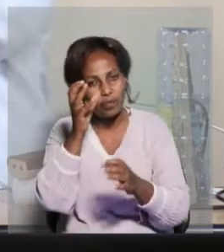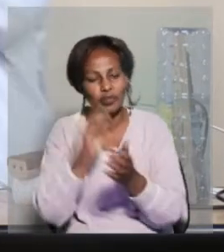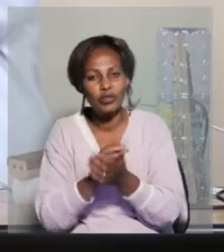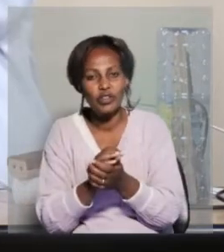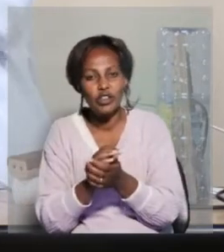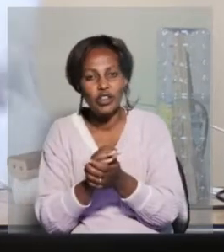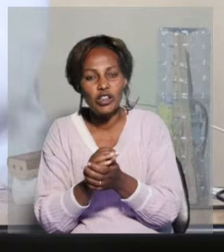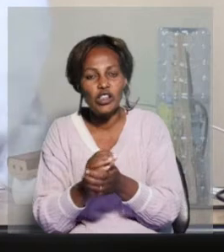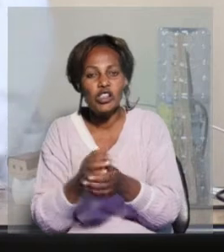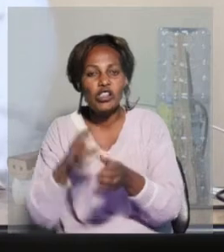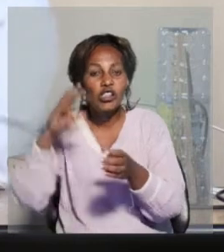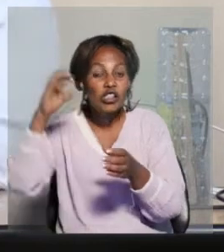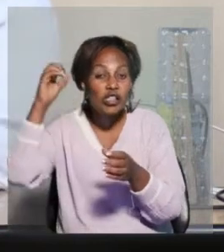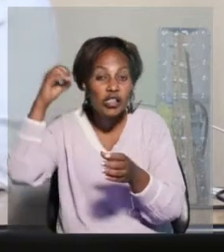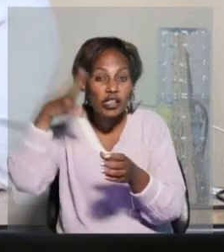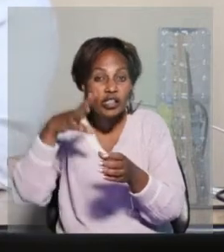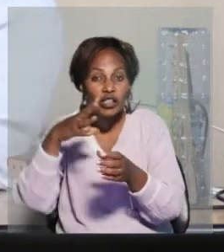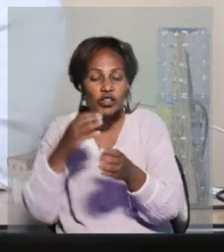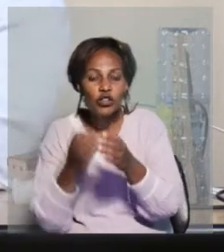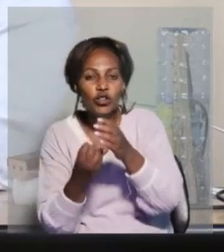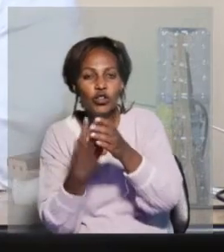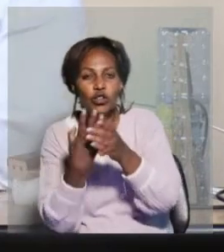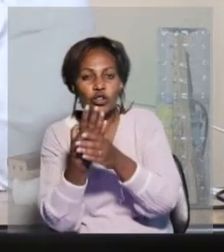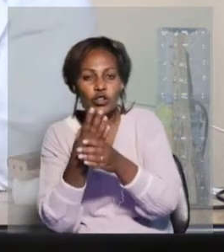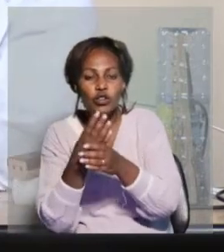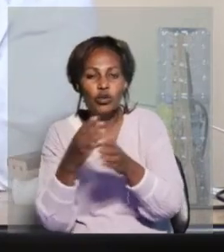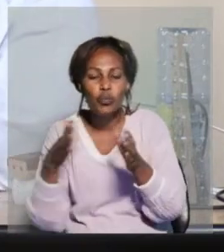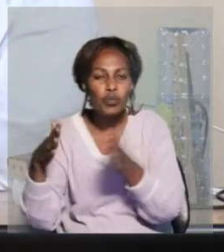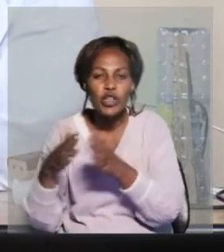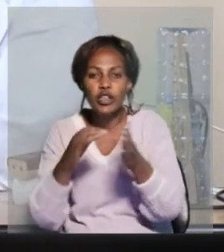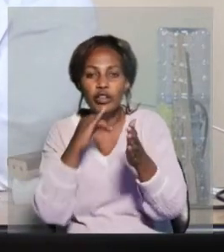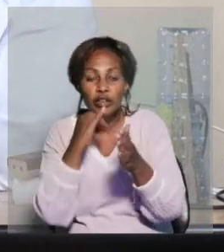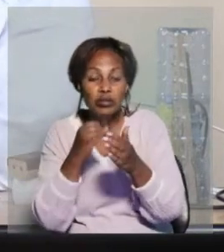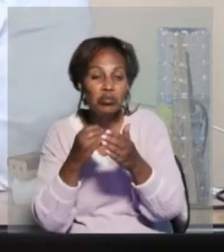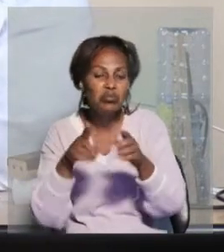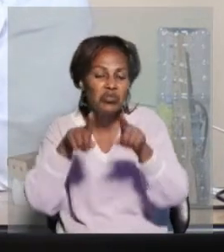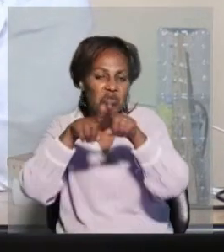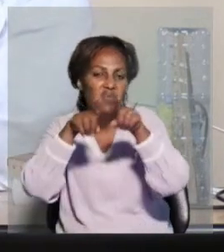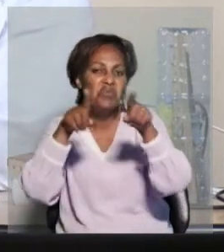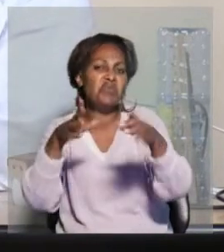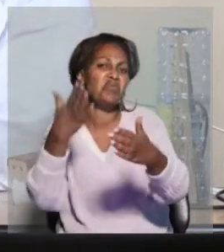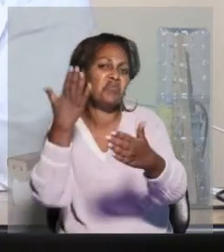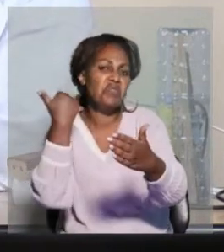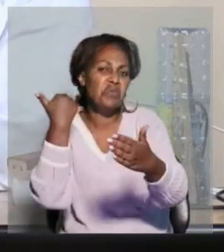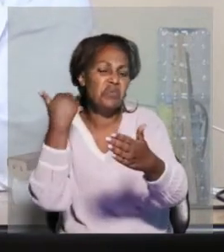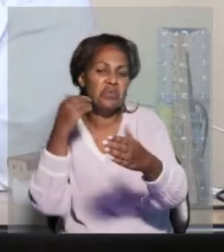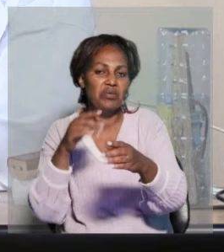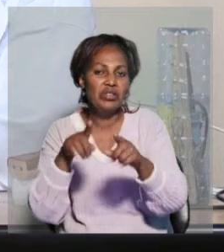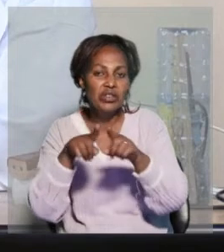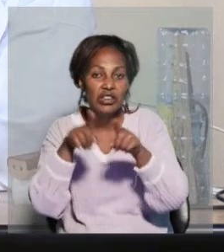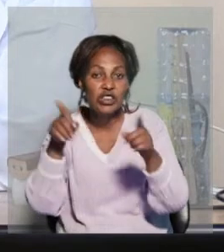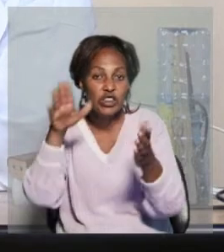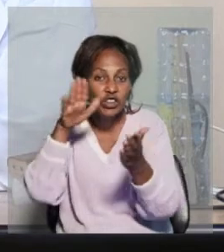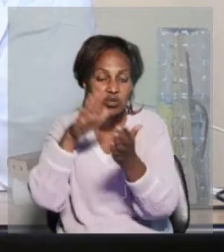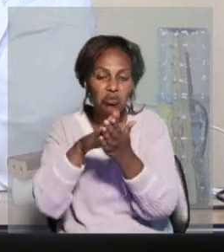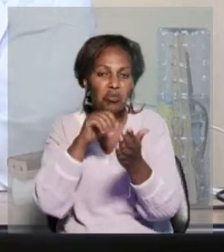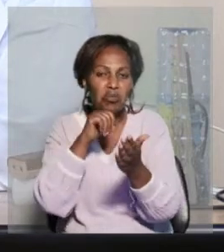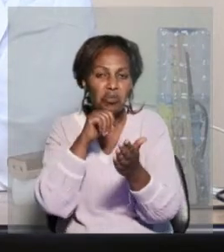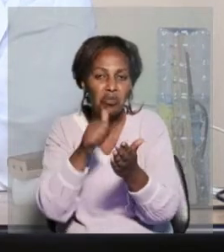Yeah. Light generating mechanism in this lamp is different from the previous one. Yeah. Incandescent lamp